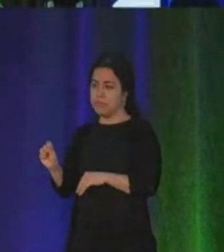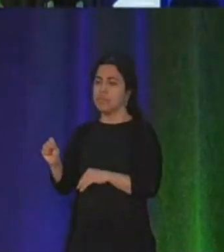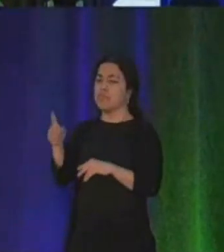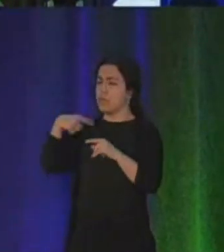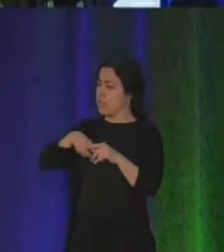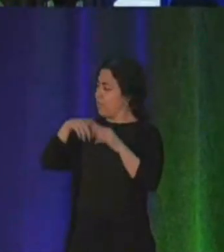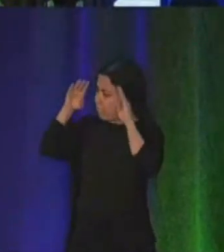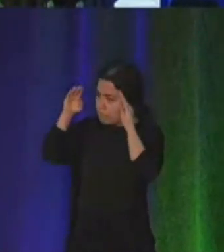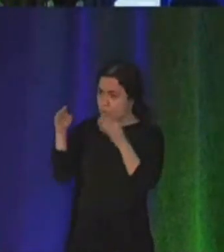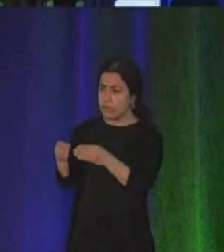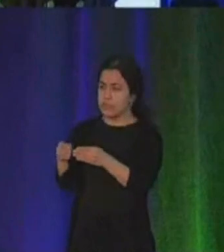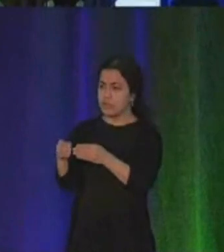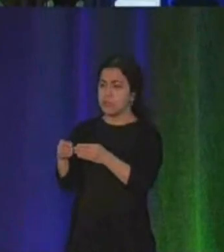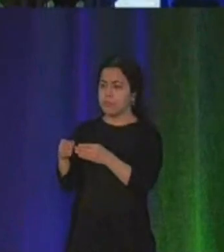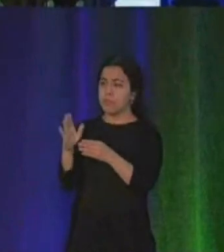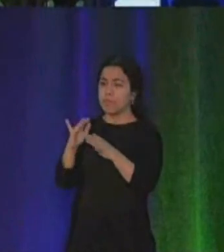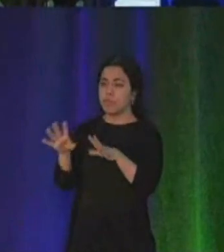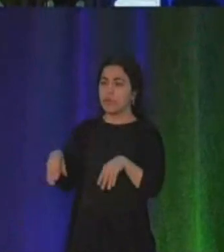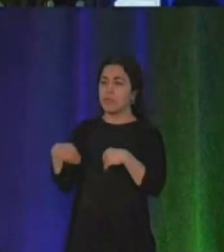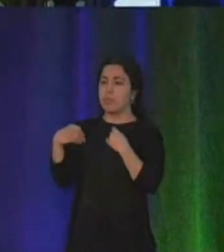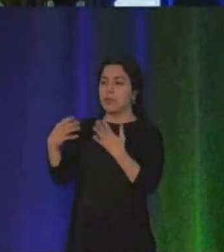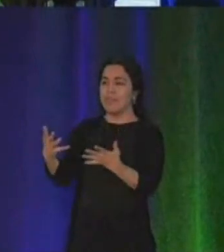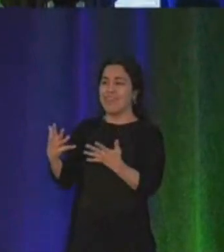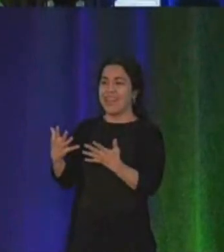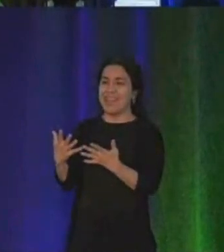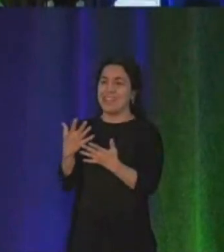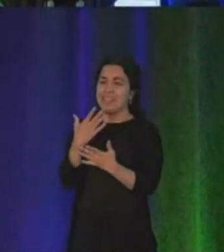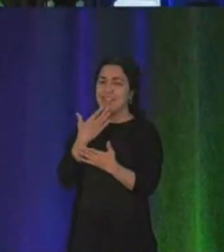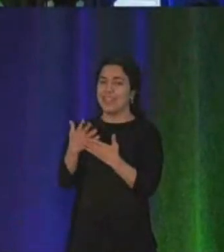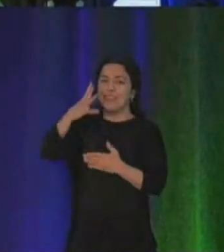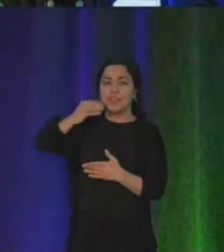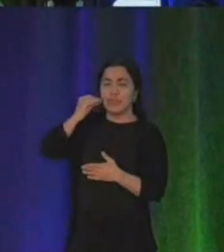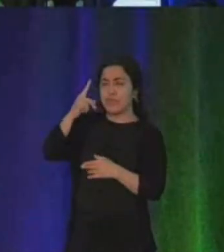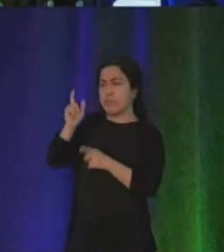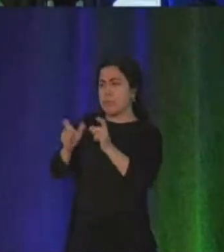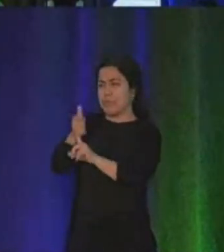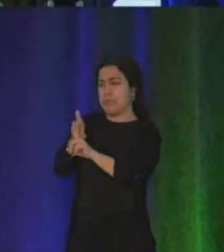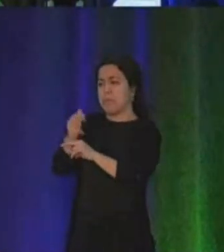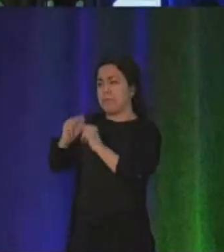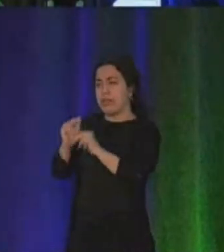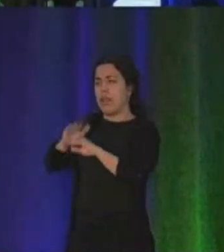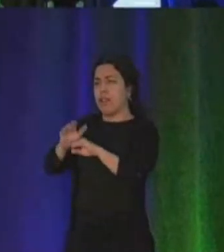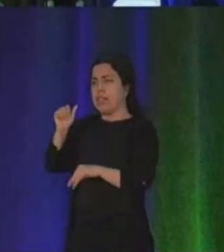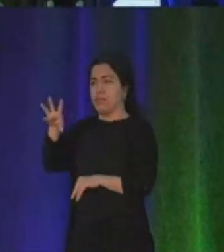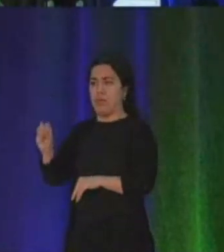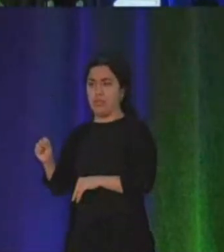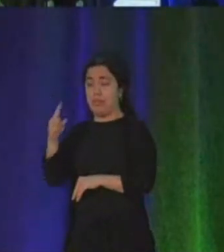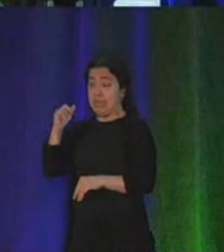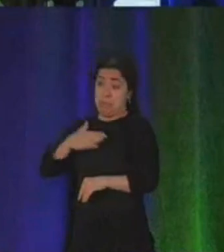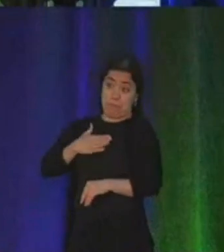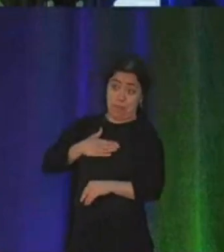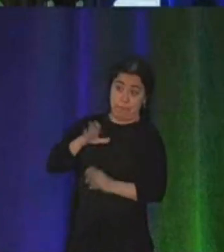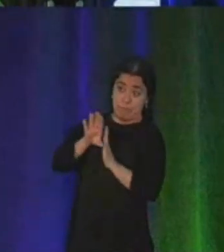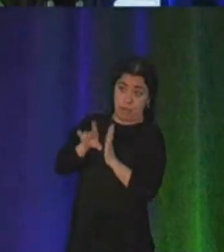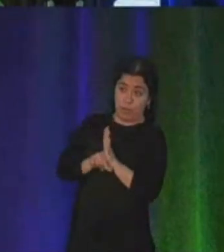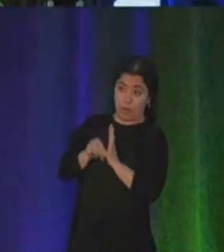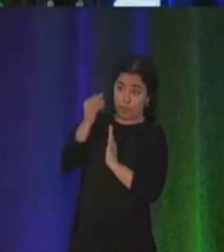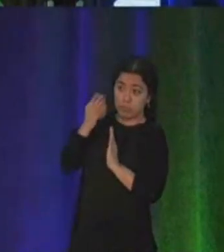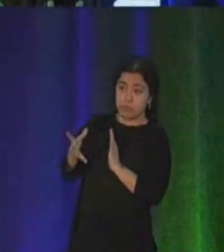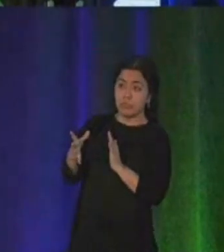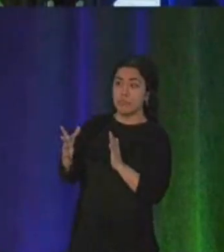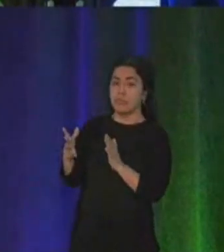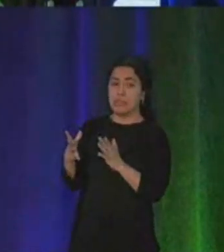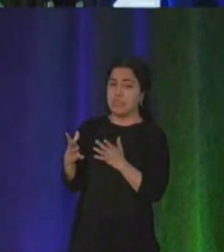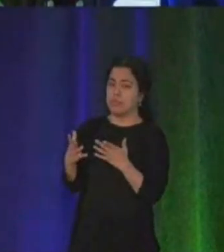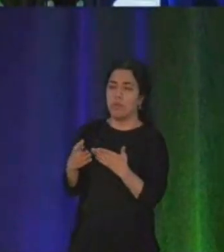serverless and how can we provide a really good developer experience for people that are building on AWS. So that's my background. That's what I work on day to day. It's a fully open